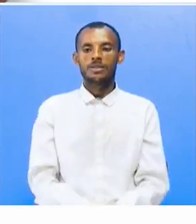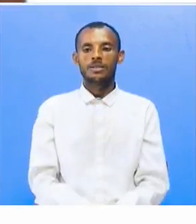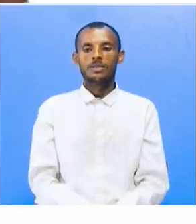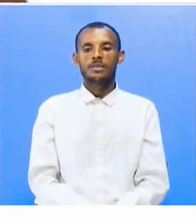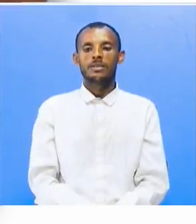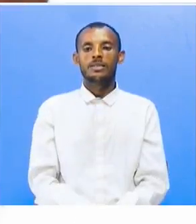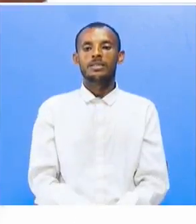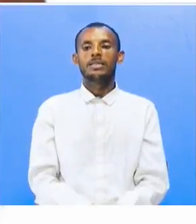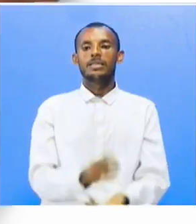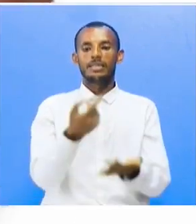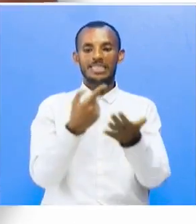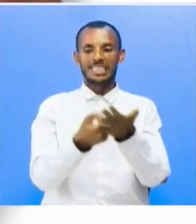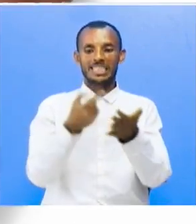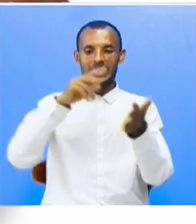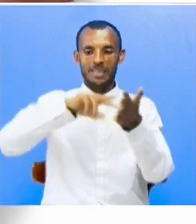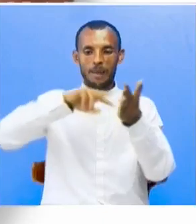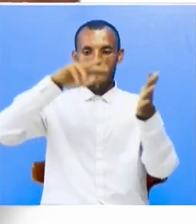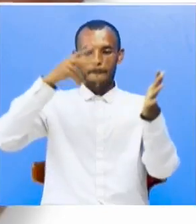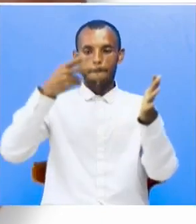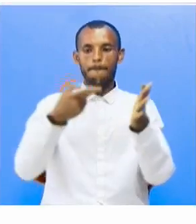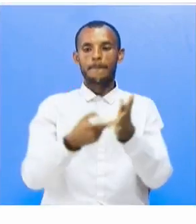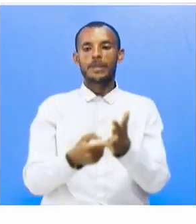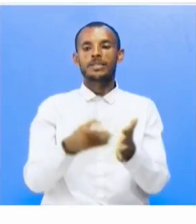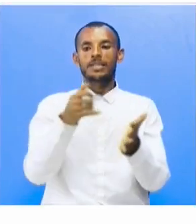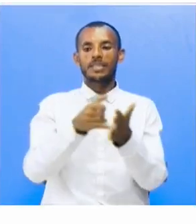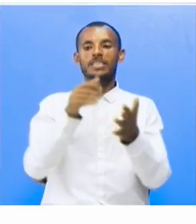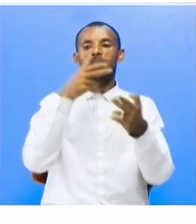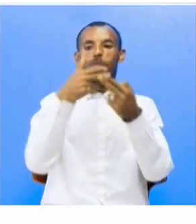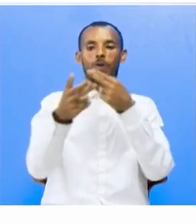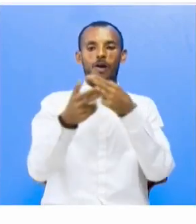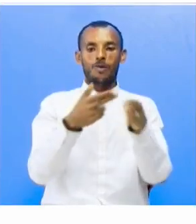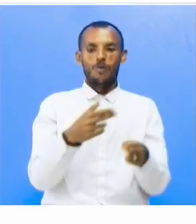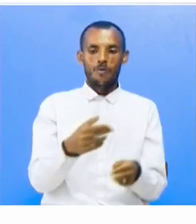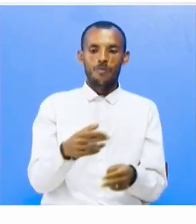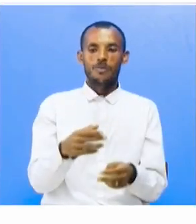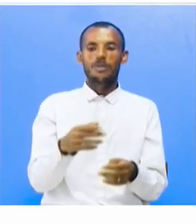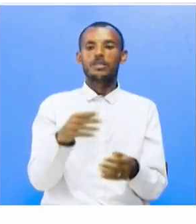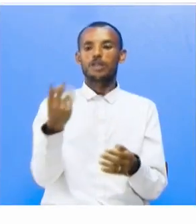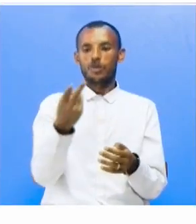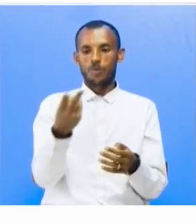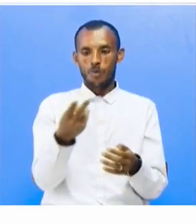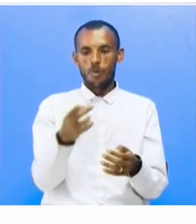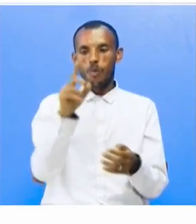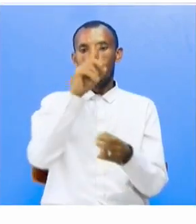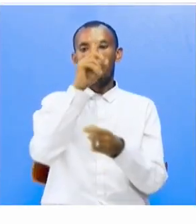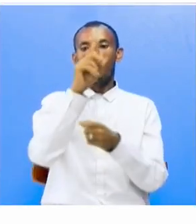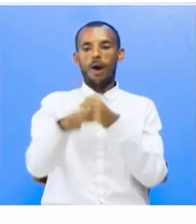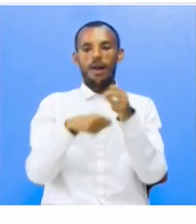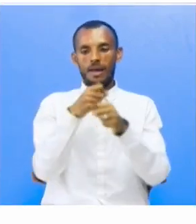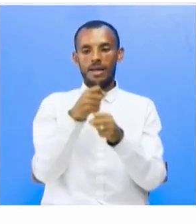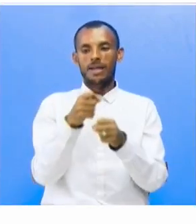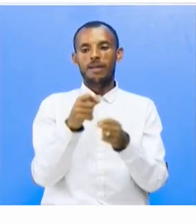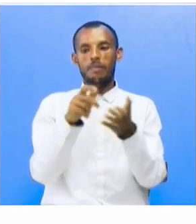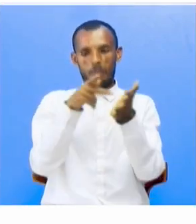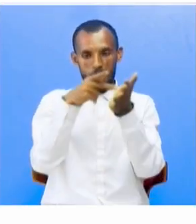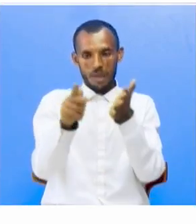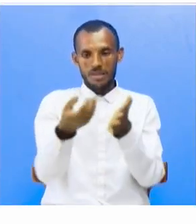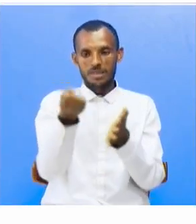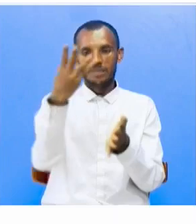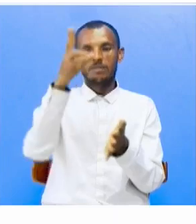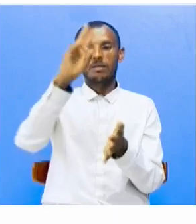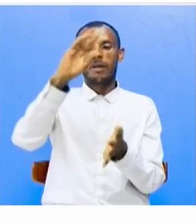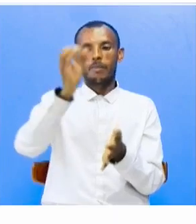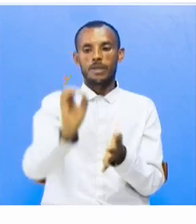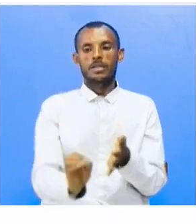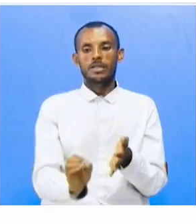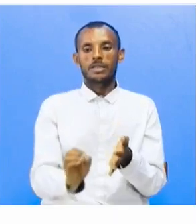So this means it is the product of the two. In 1 year, it pays you 7%. So 7%